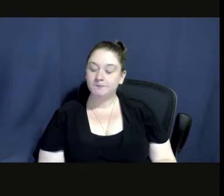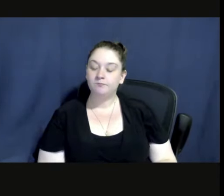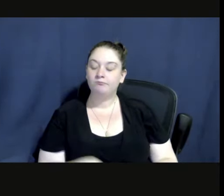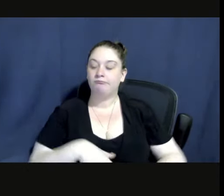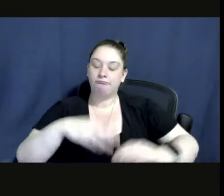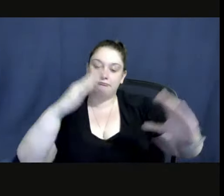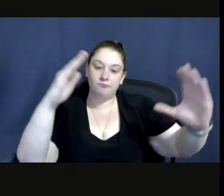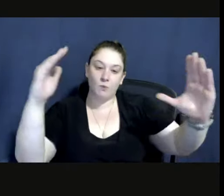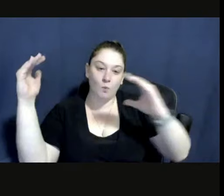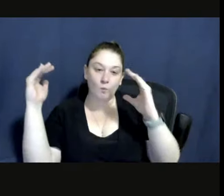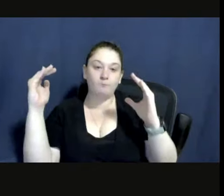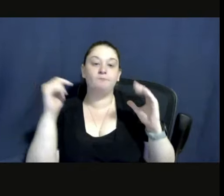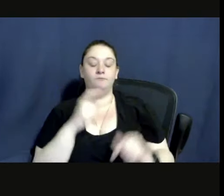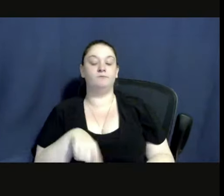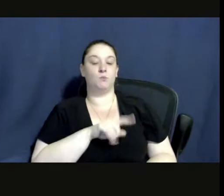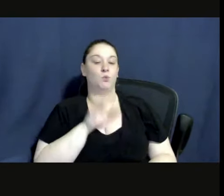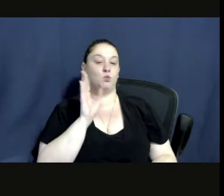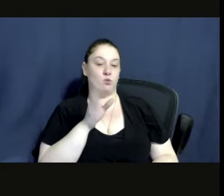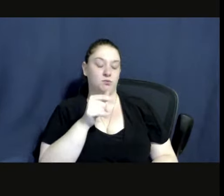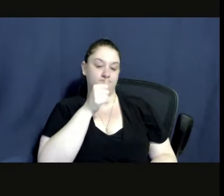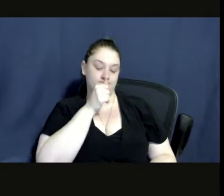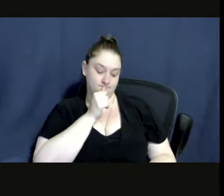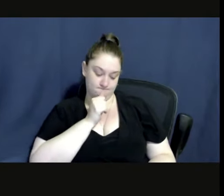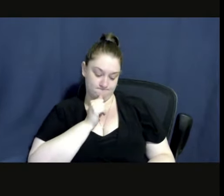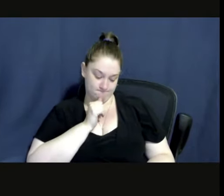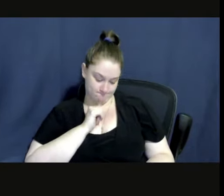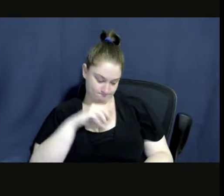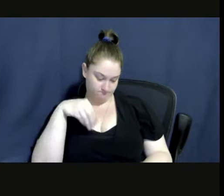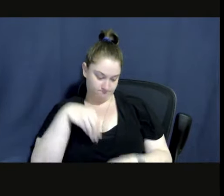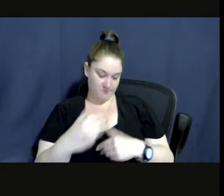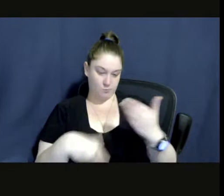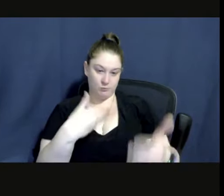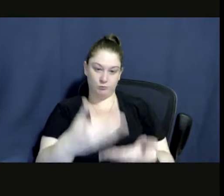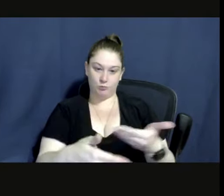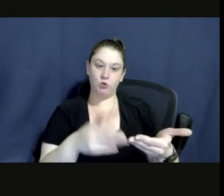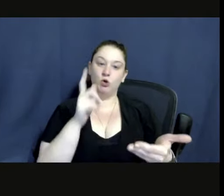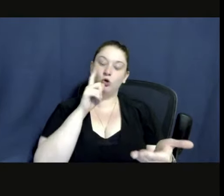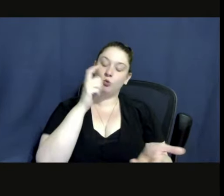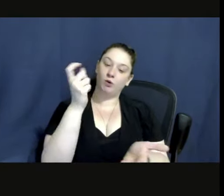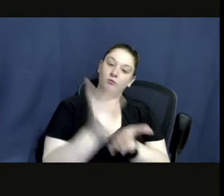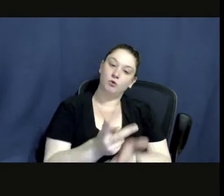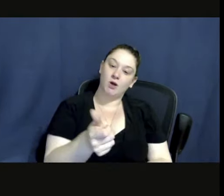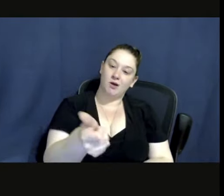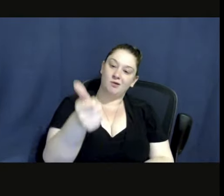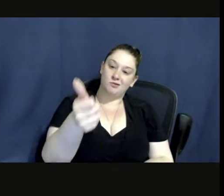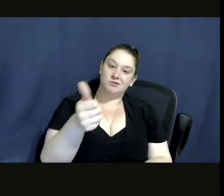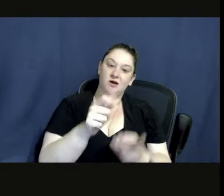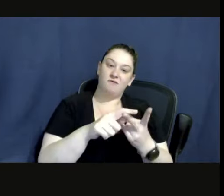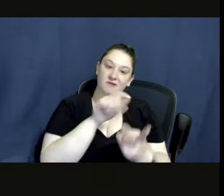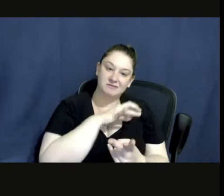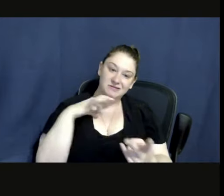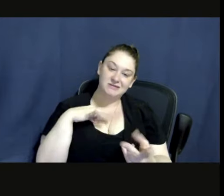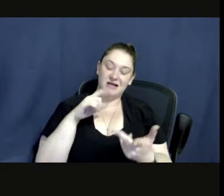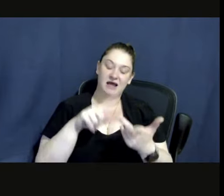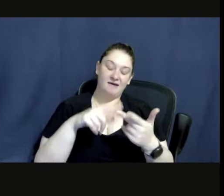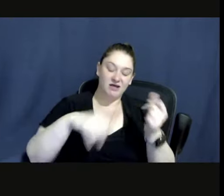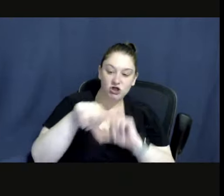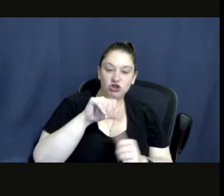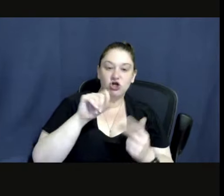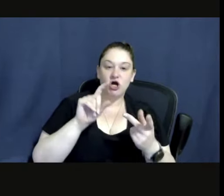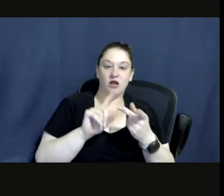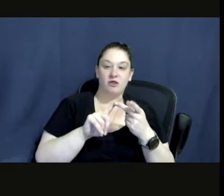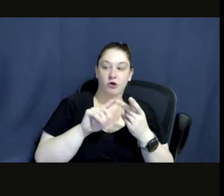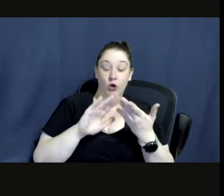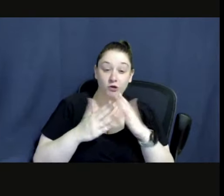all have patience in this process, that you'll grant yourself, staff, each other, and the community grace as we do